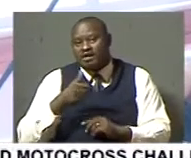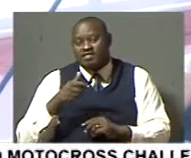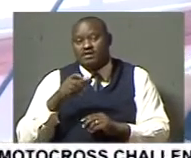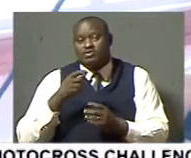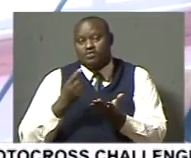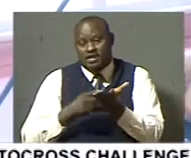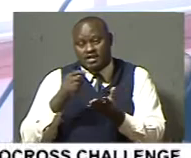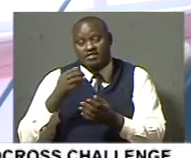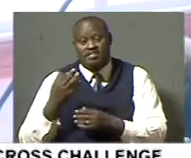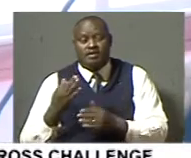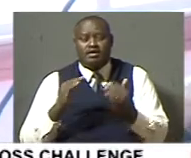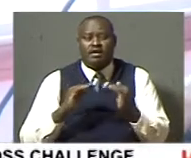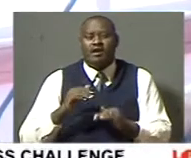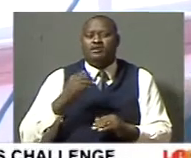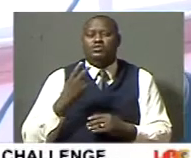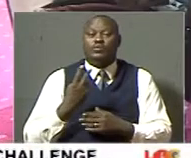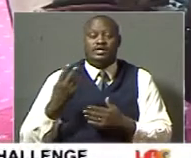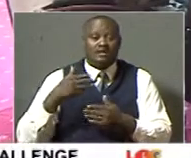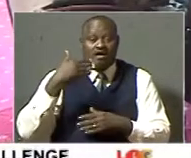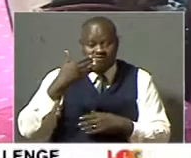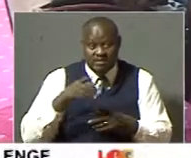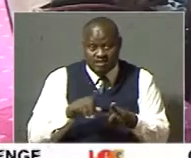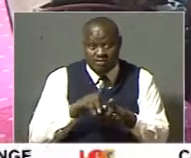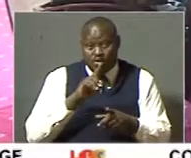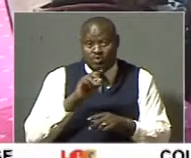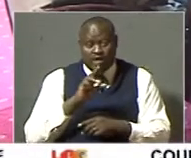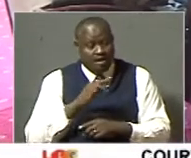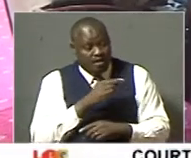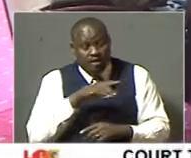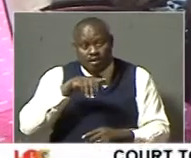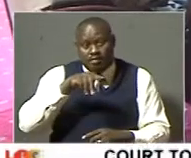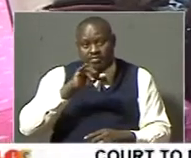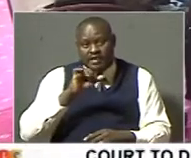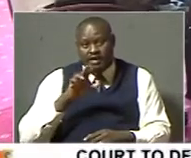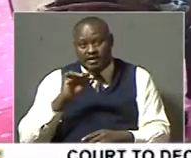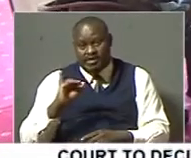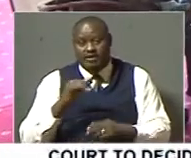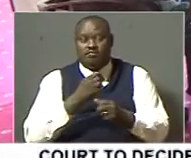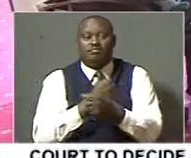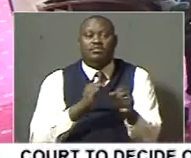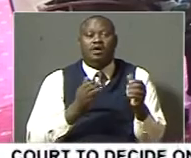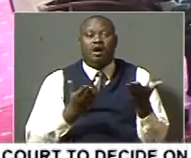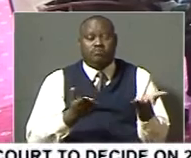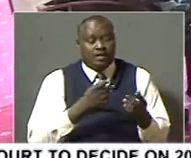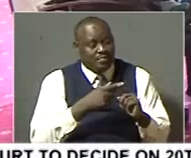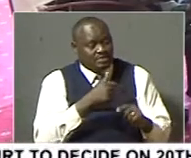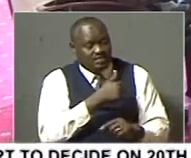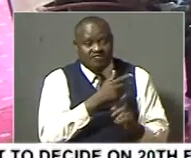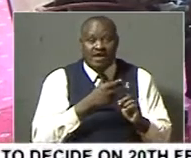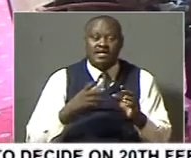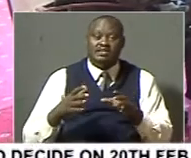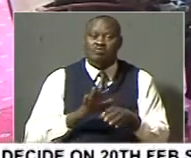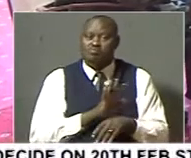weeks later, the rest of the hostages, including Dr. Pierre Perrin, were set free. However, Pierre and his Swiss team